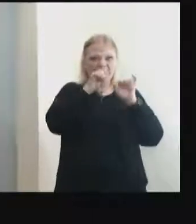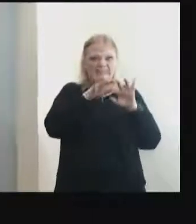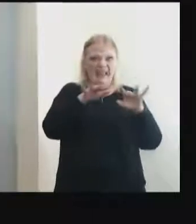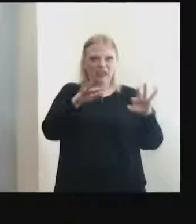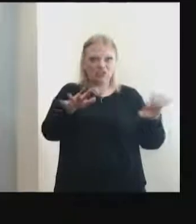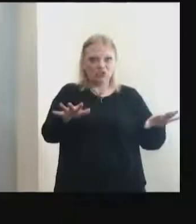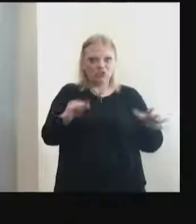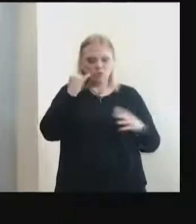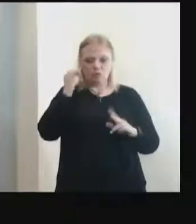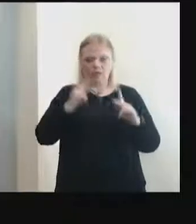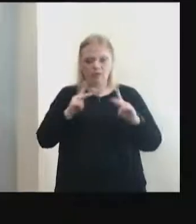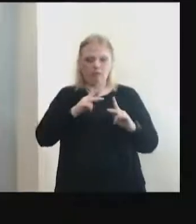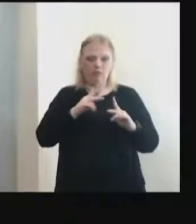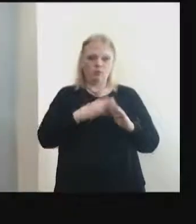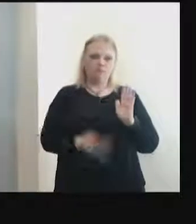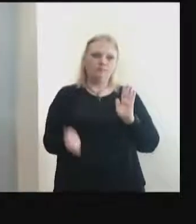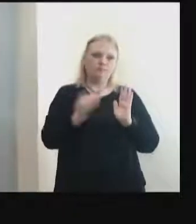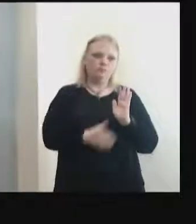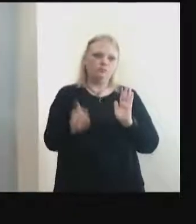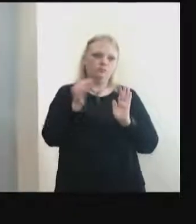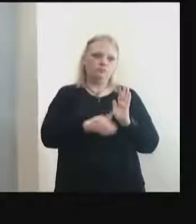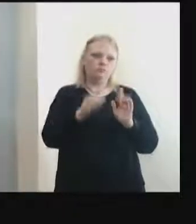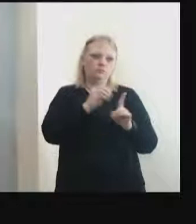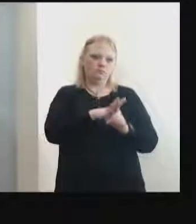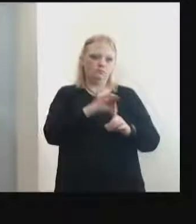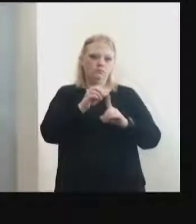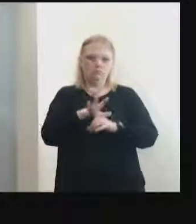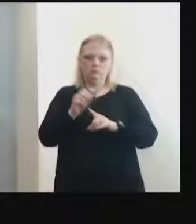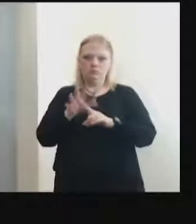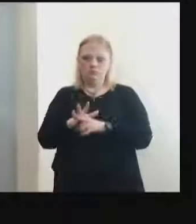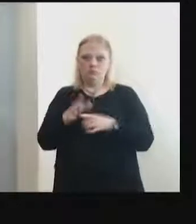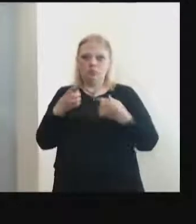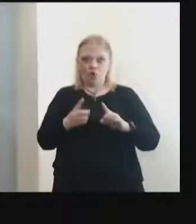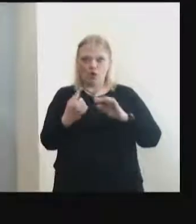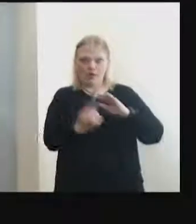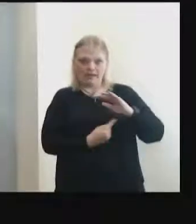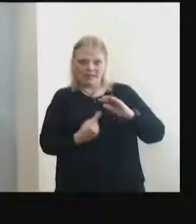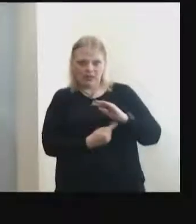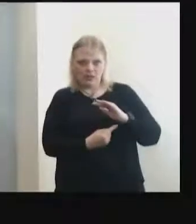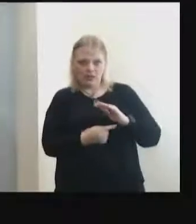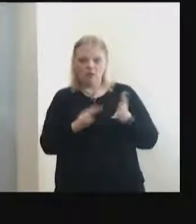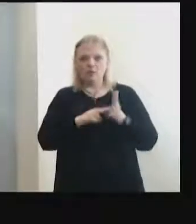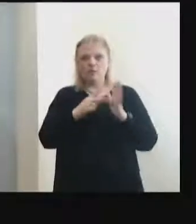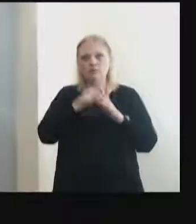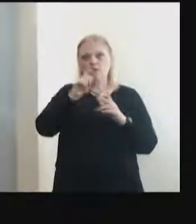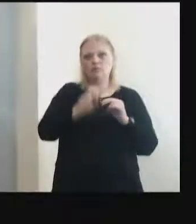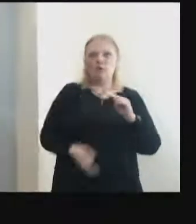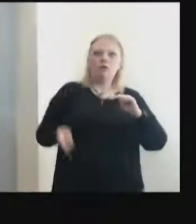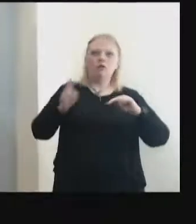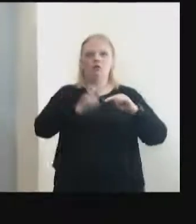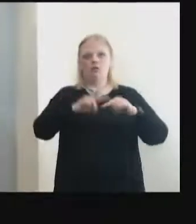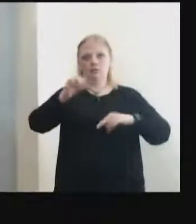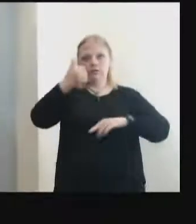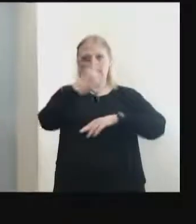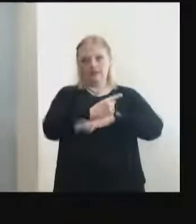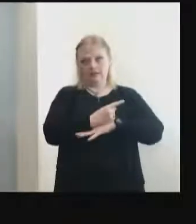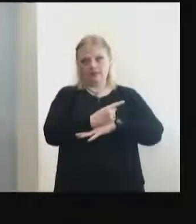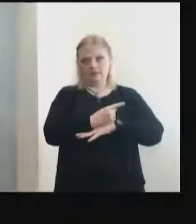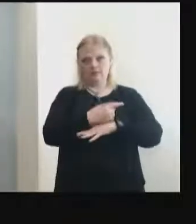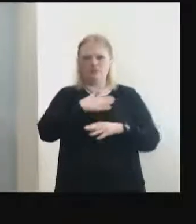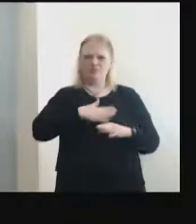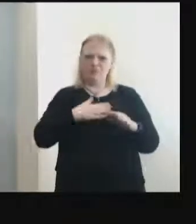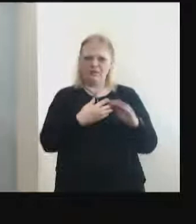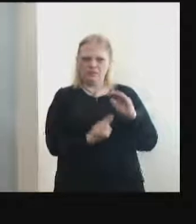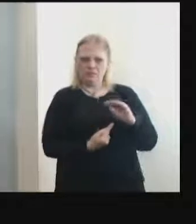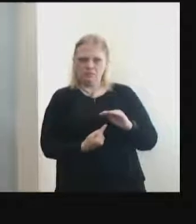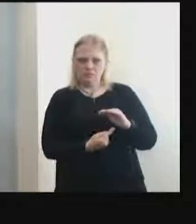if people keep getting exposed during that 10-day of isolation, they'll need another additional 10 days of quarantine. So please,